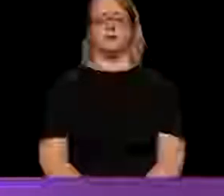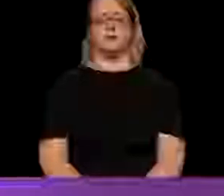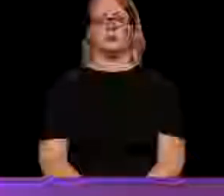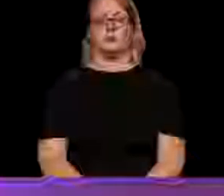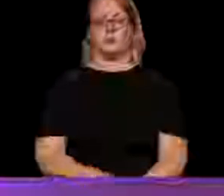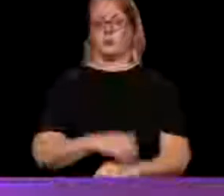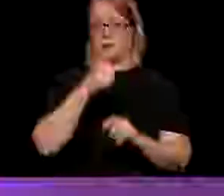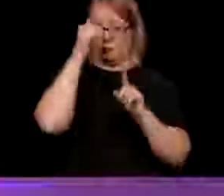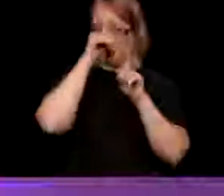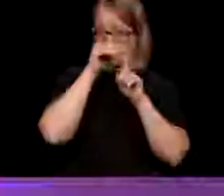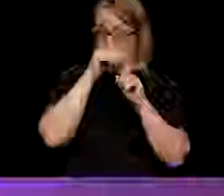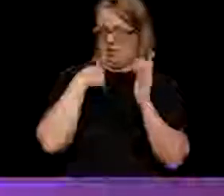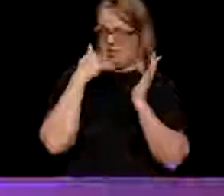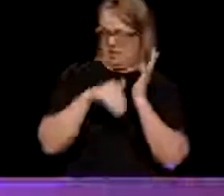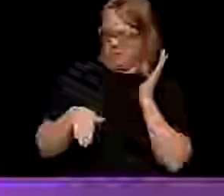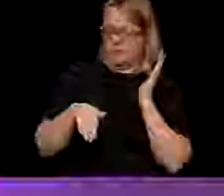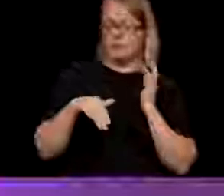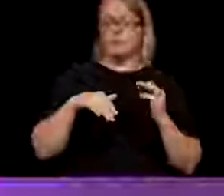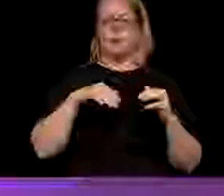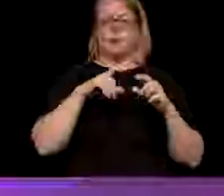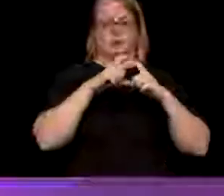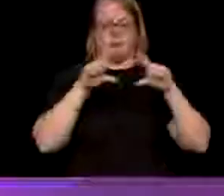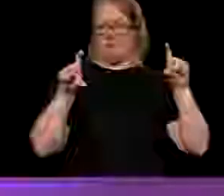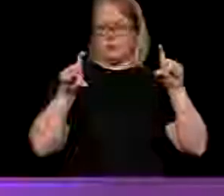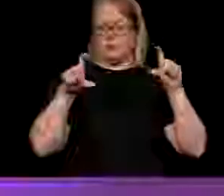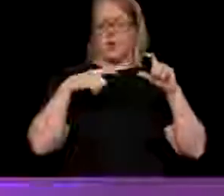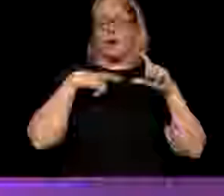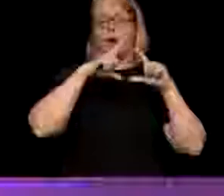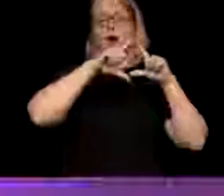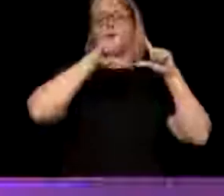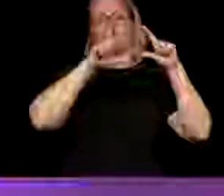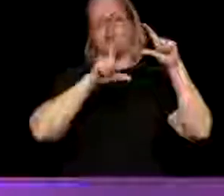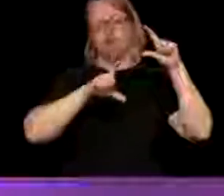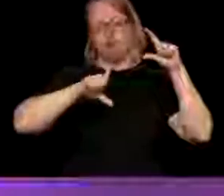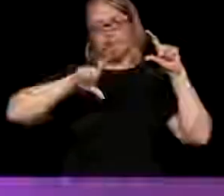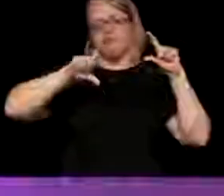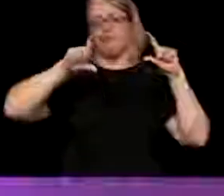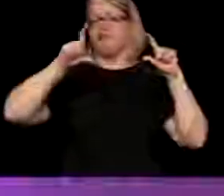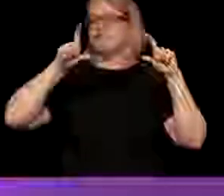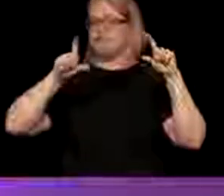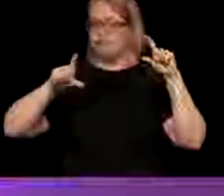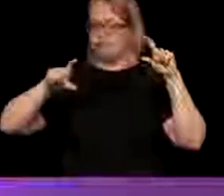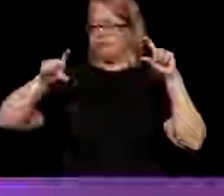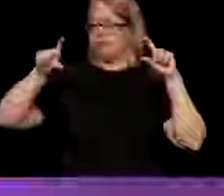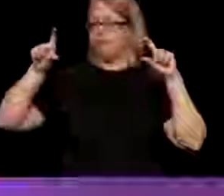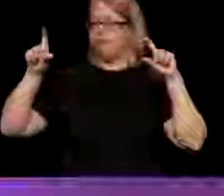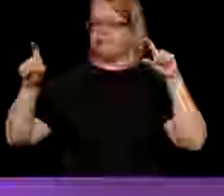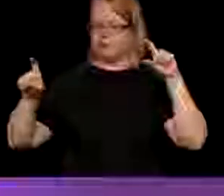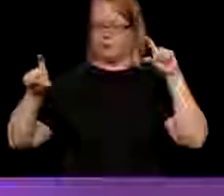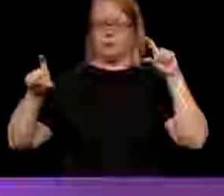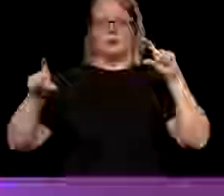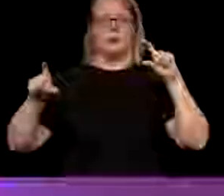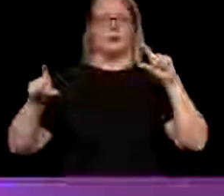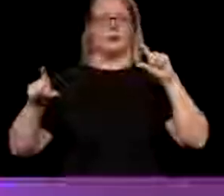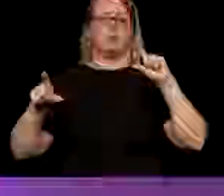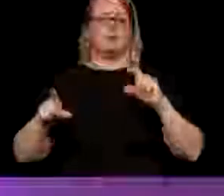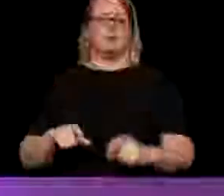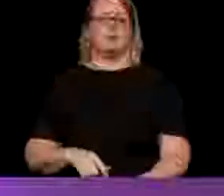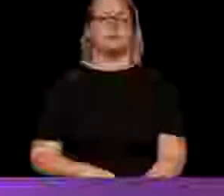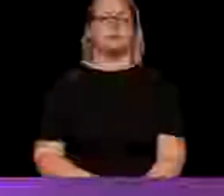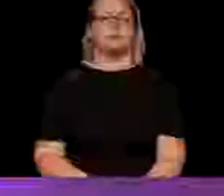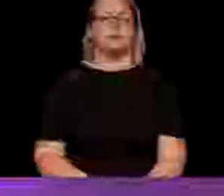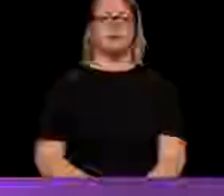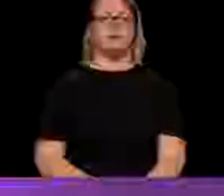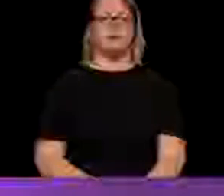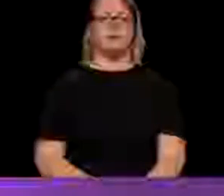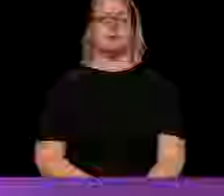Okay, I also went back and I changed the shape. Try to avoid having that perfect line. Break it up. We